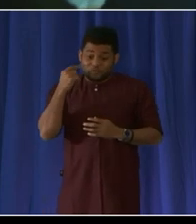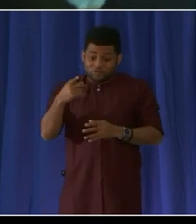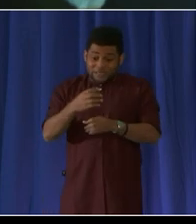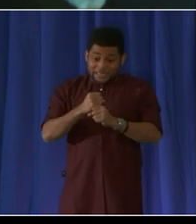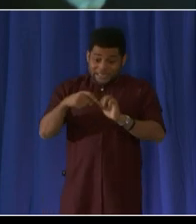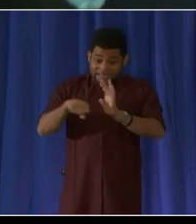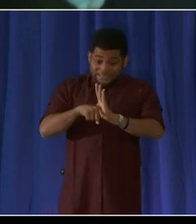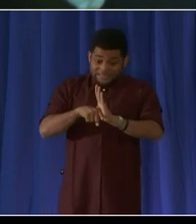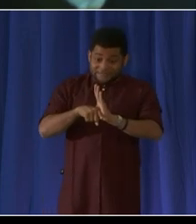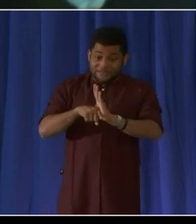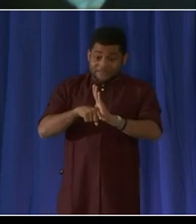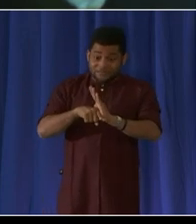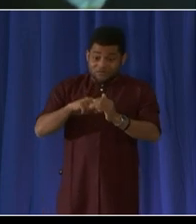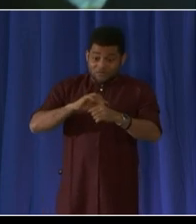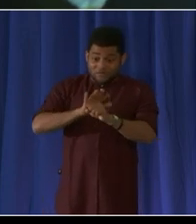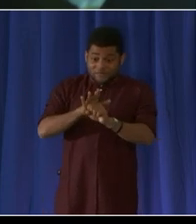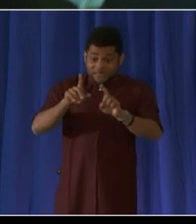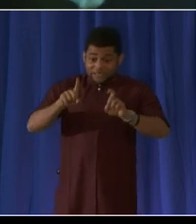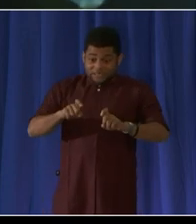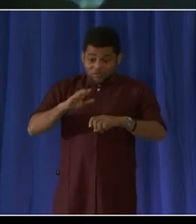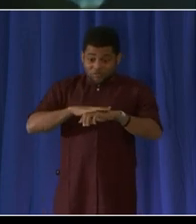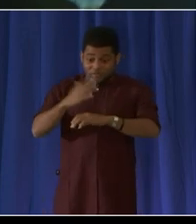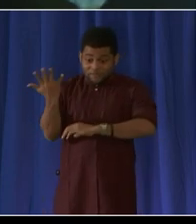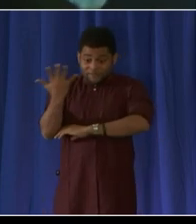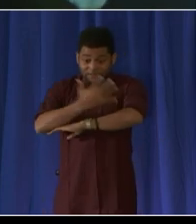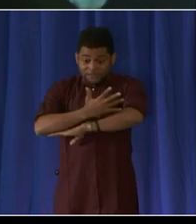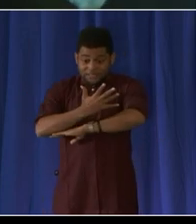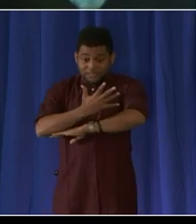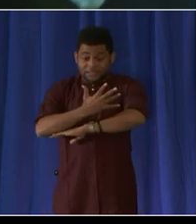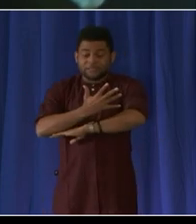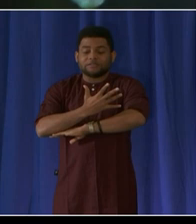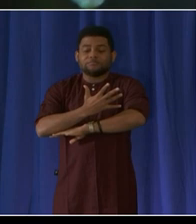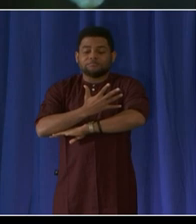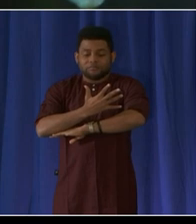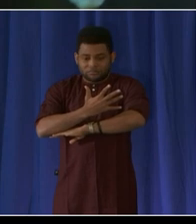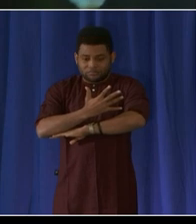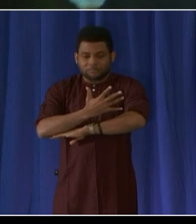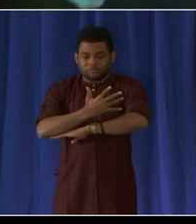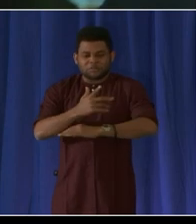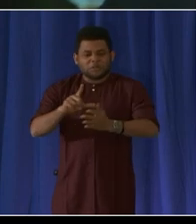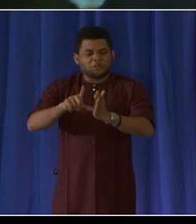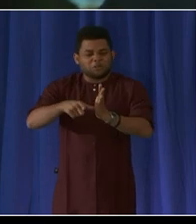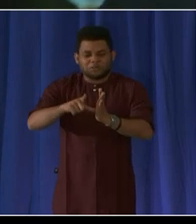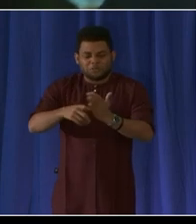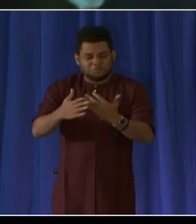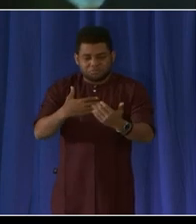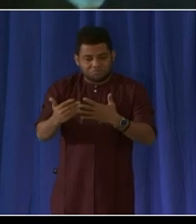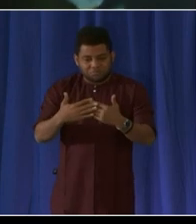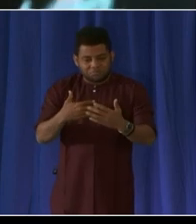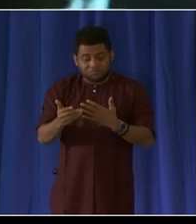negative COVID test on day 5 or later, and that is